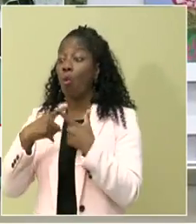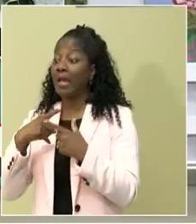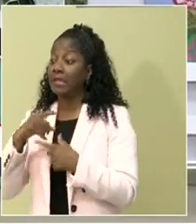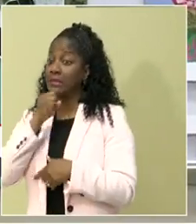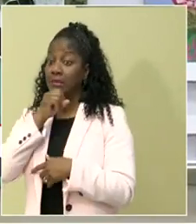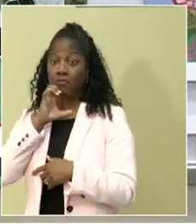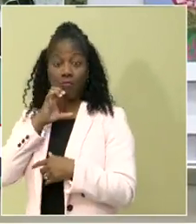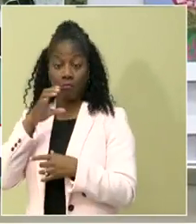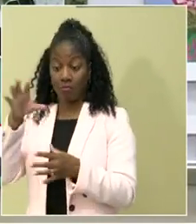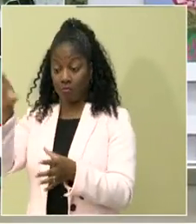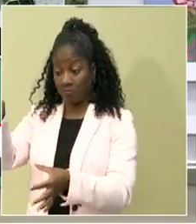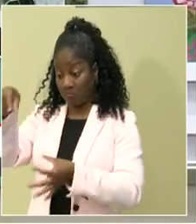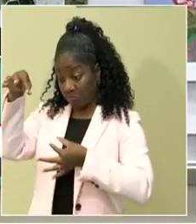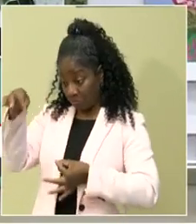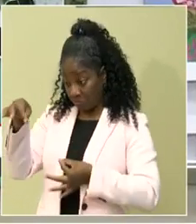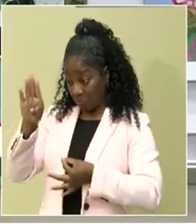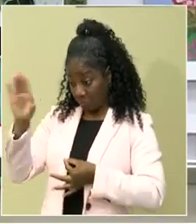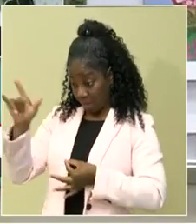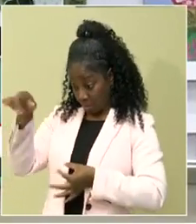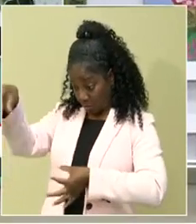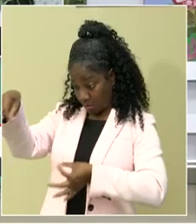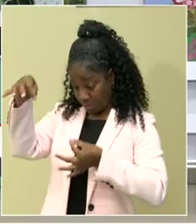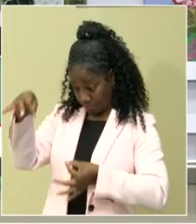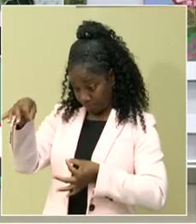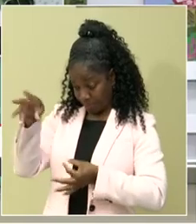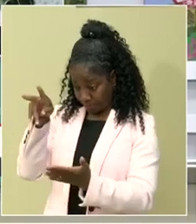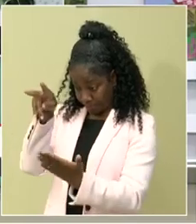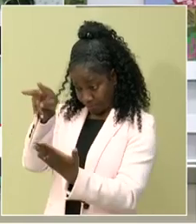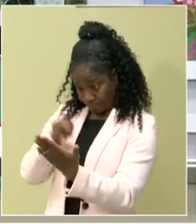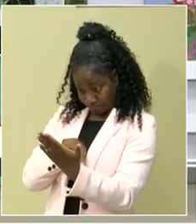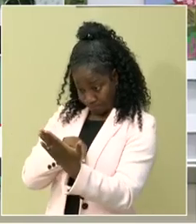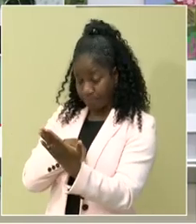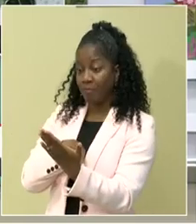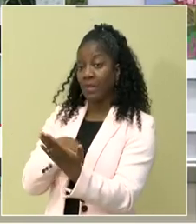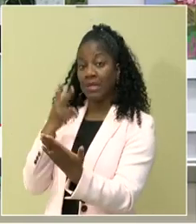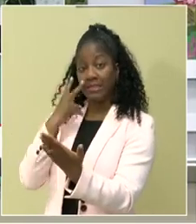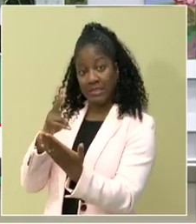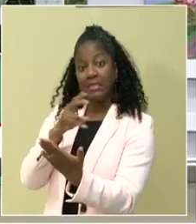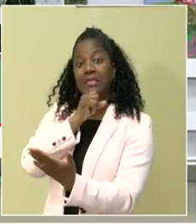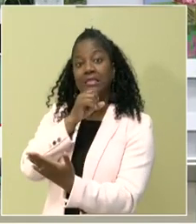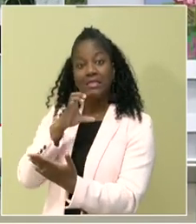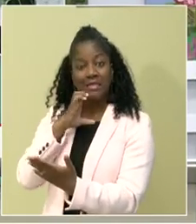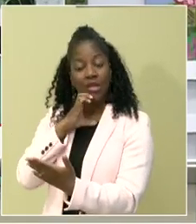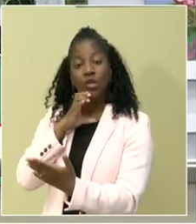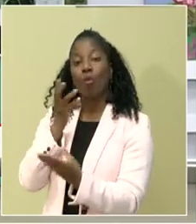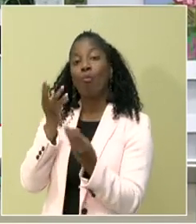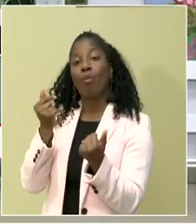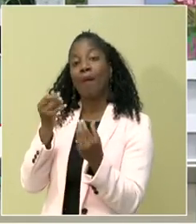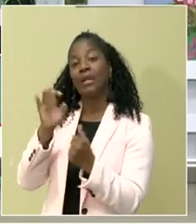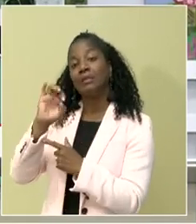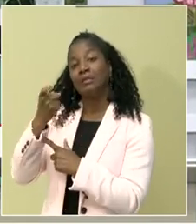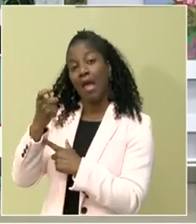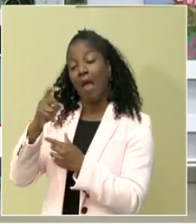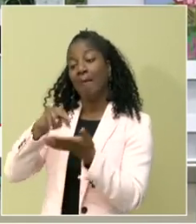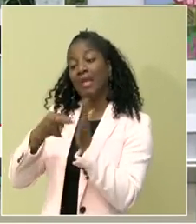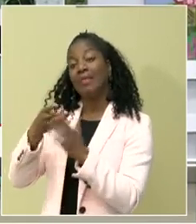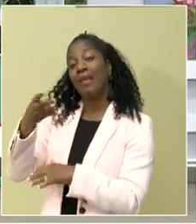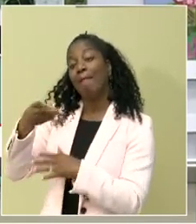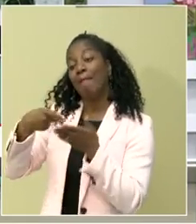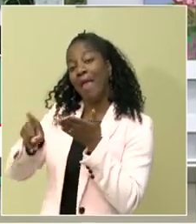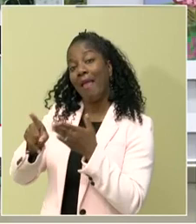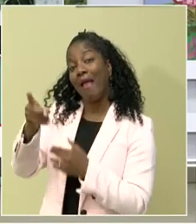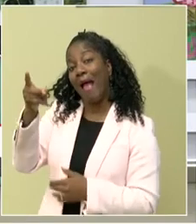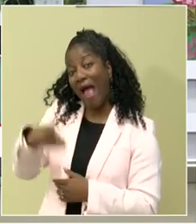bill, the senior property tax program means that they pay half of what the bill is.